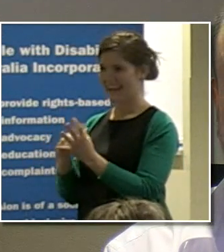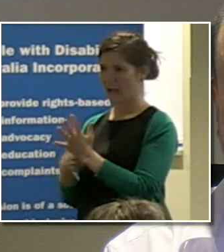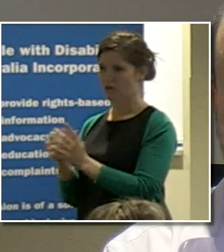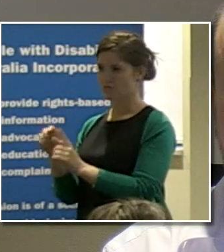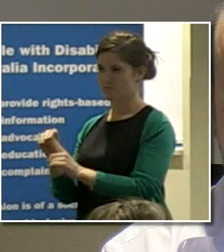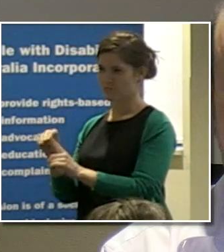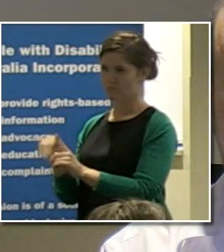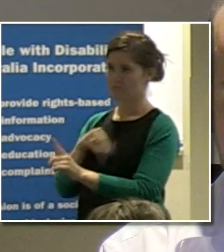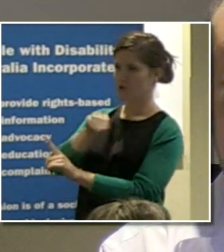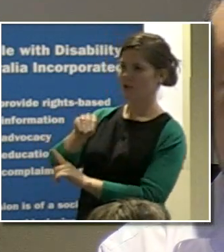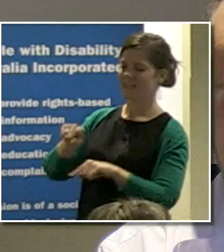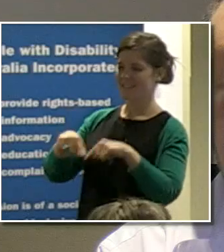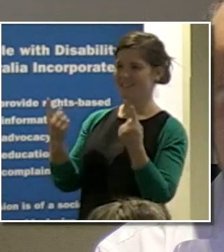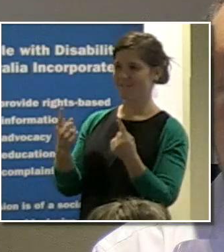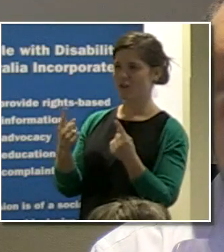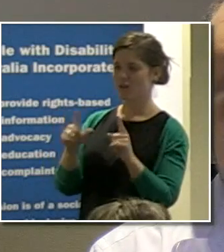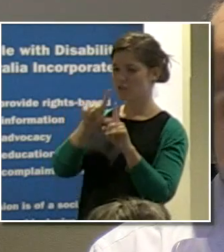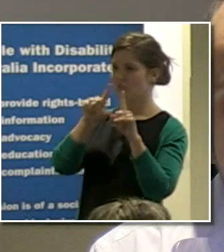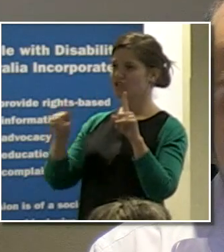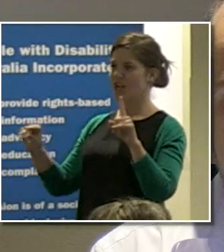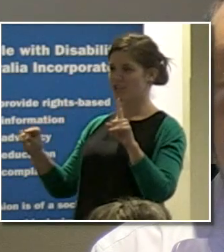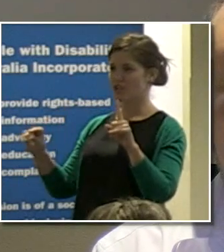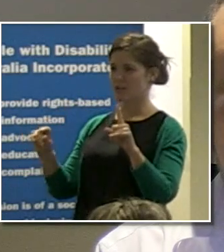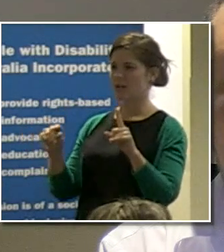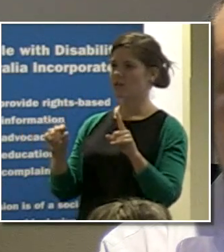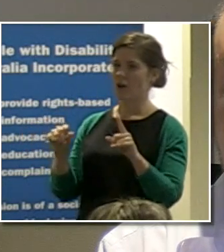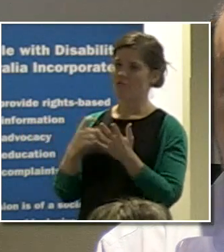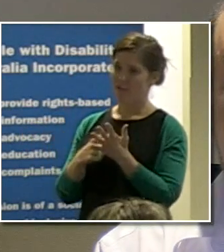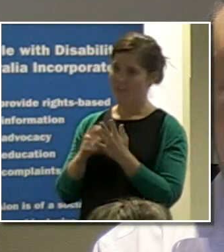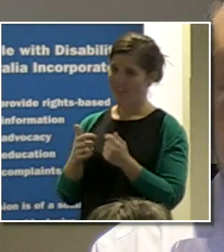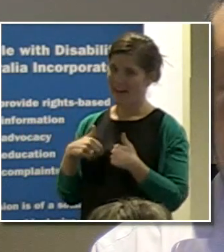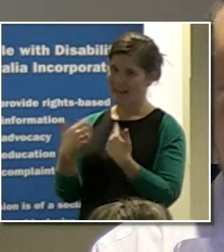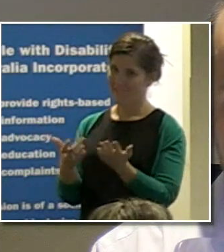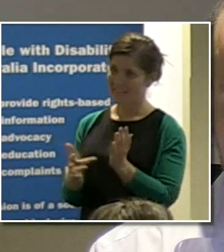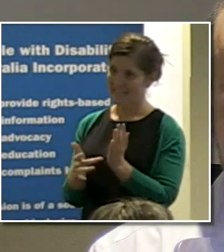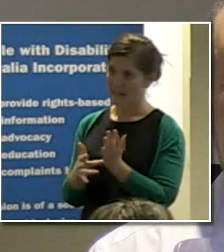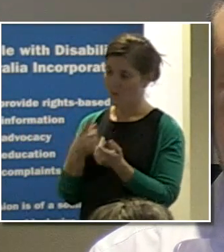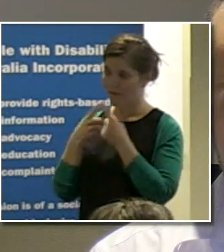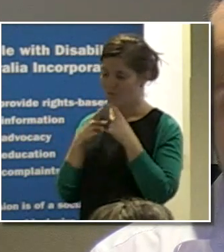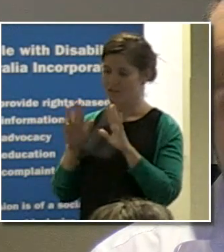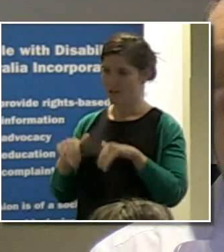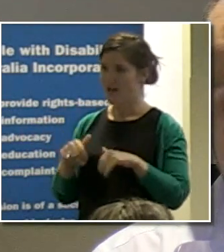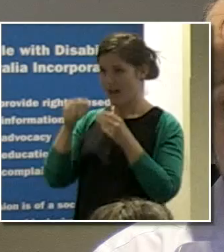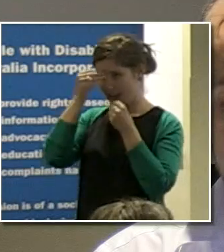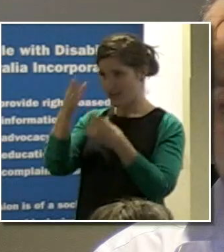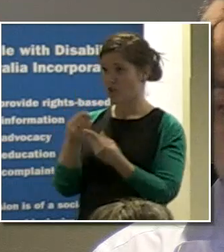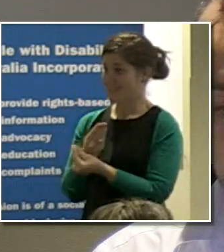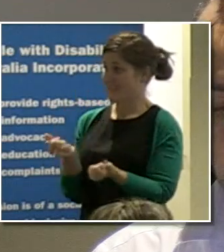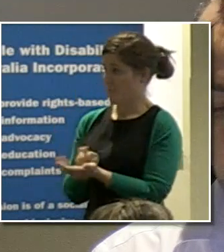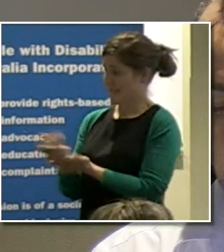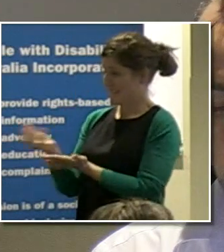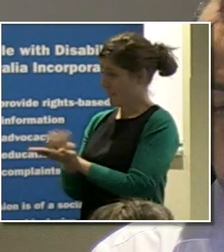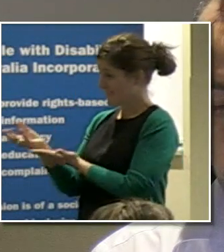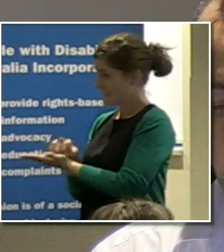into a capital item and then depreciated. So rather than bore you with the technical details of that, all we've done is we've taken out some expenses that had